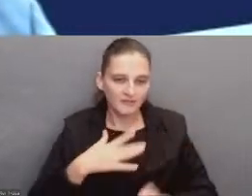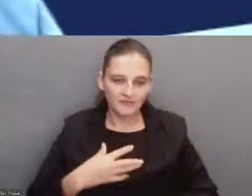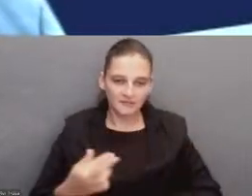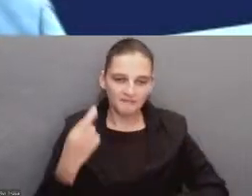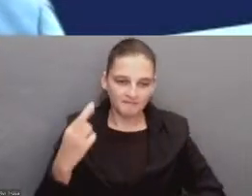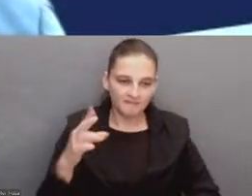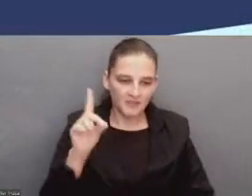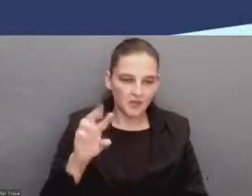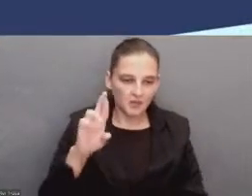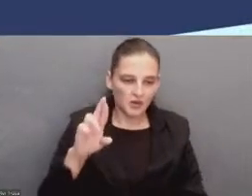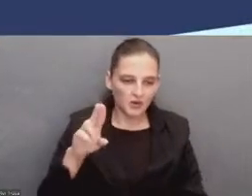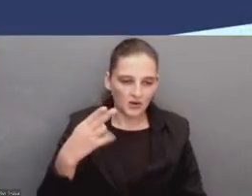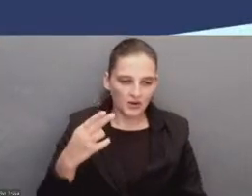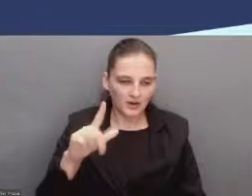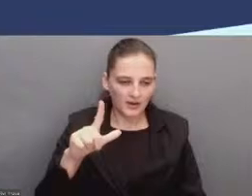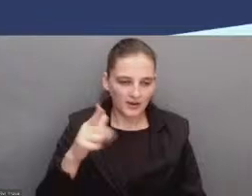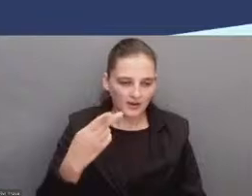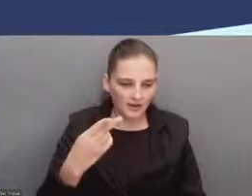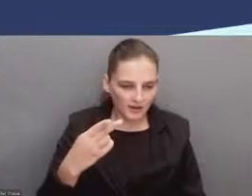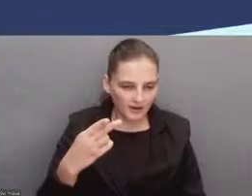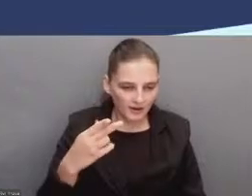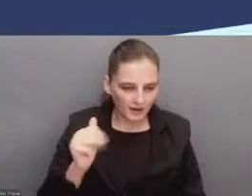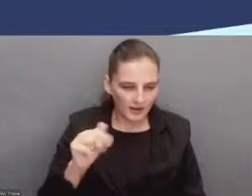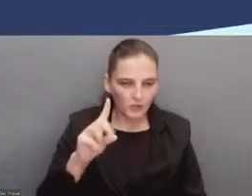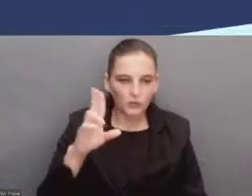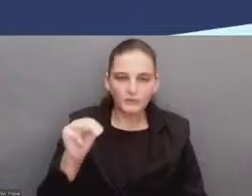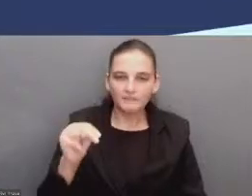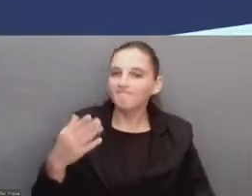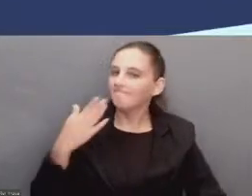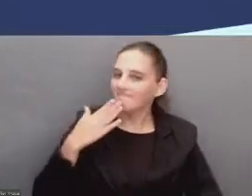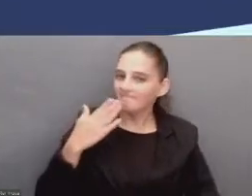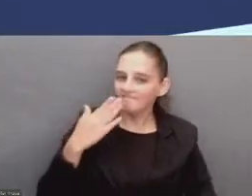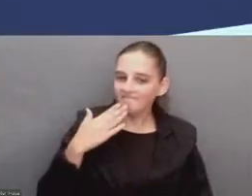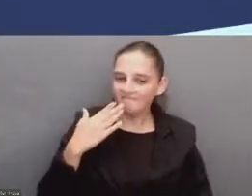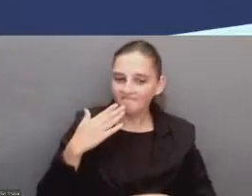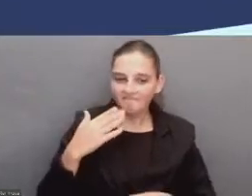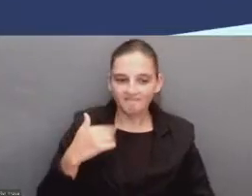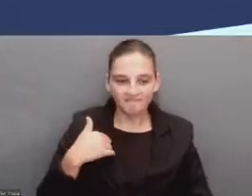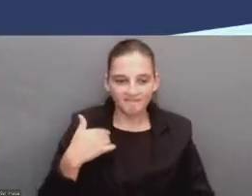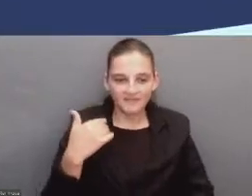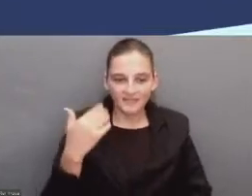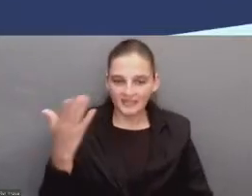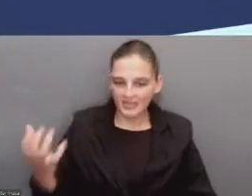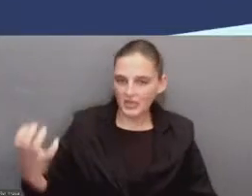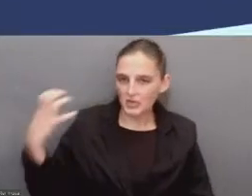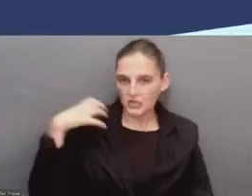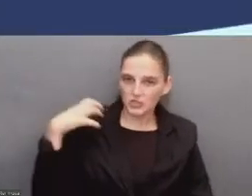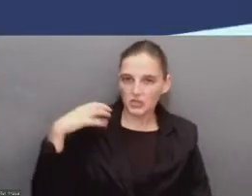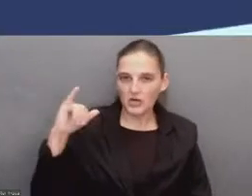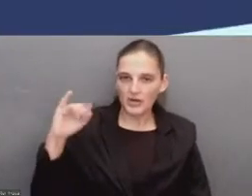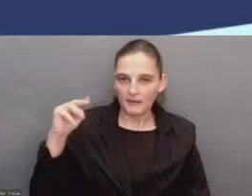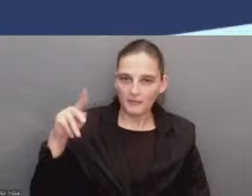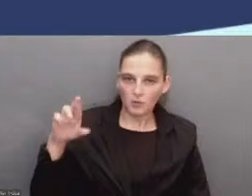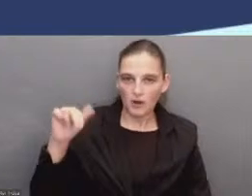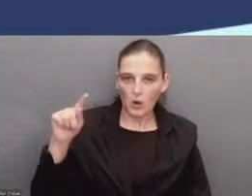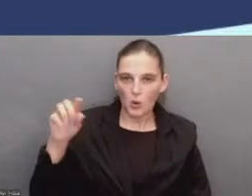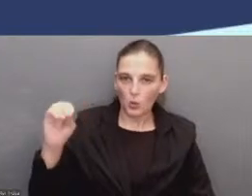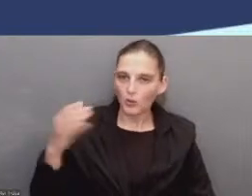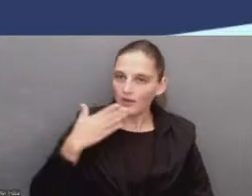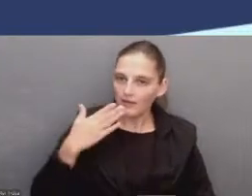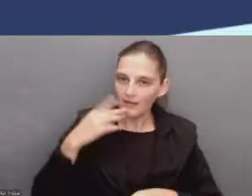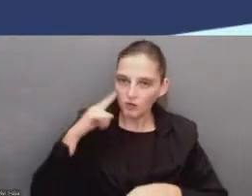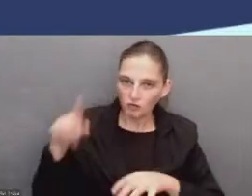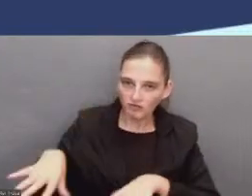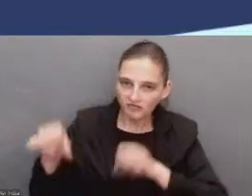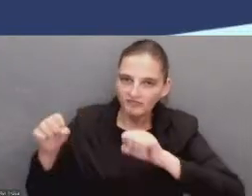Caldew. Wonderful. Thank you so much, Mr. Imperato. Chair Imperato, thank you for stepping up. Congratulations, of